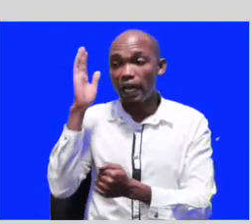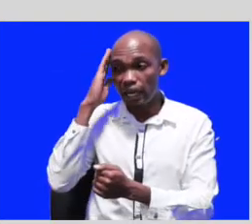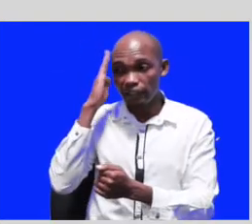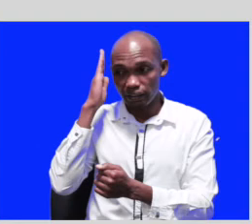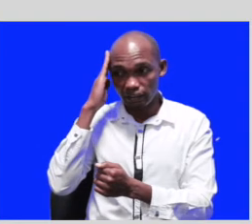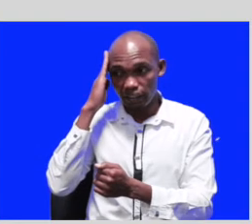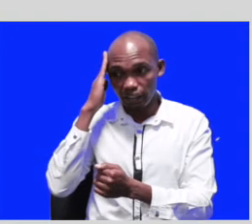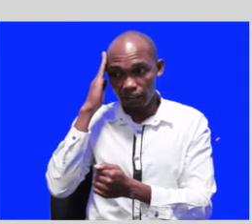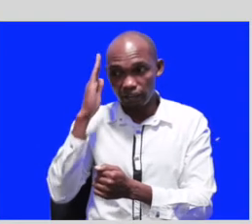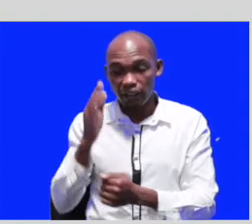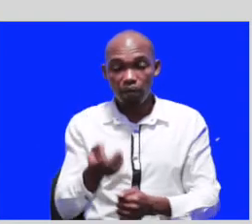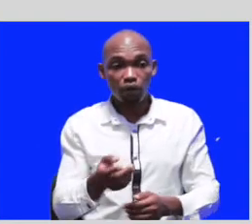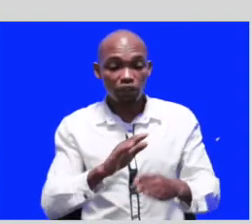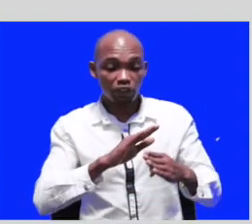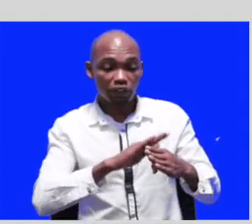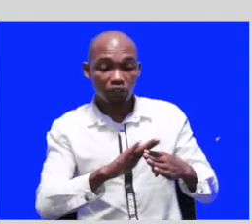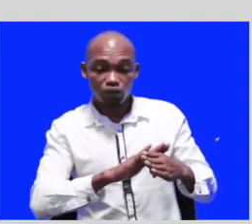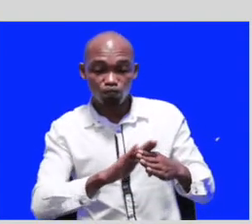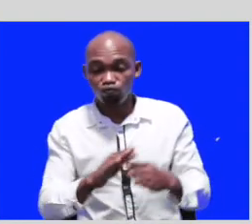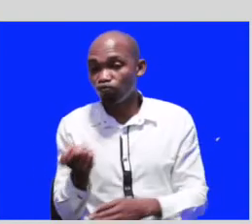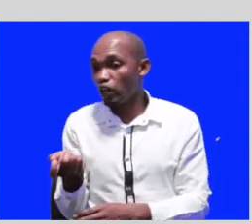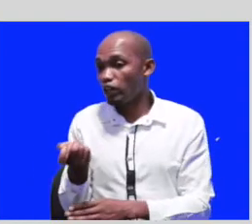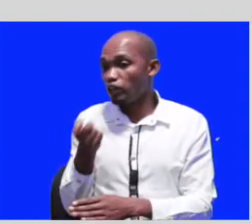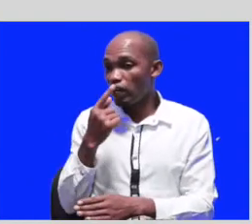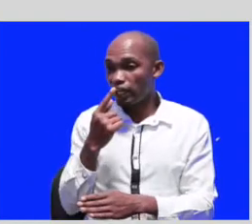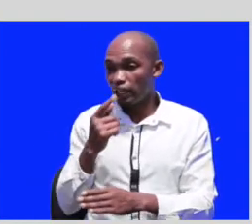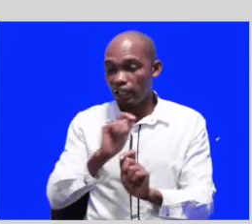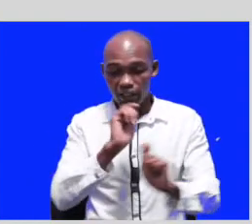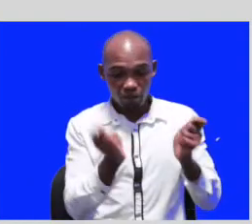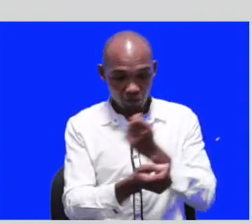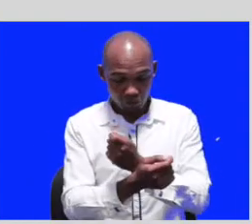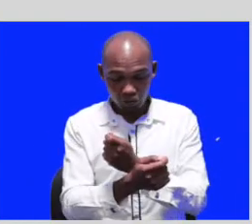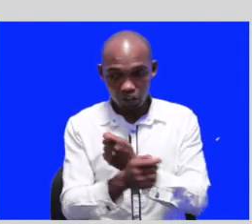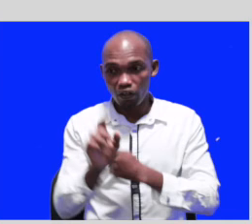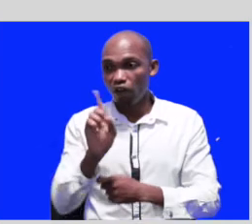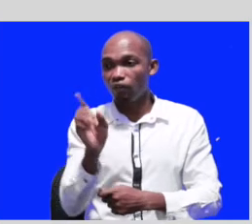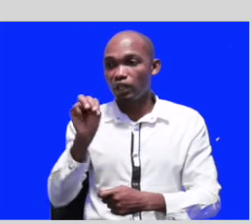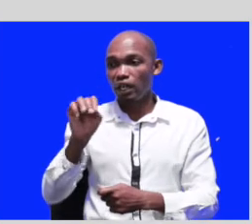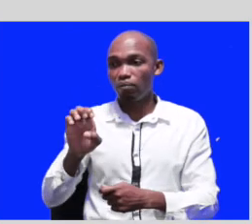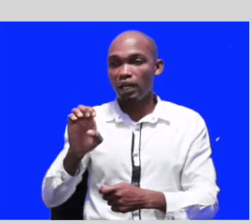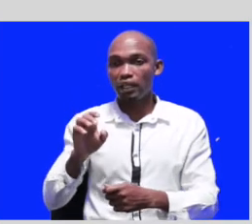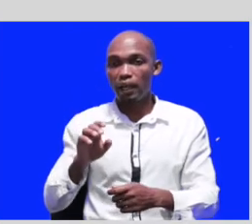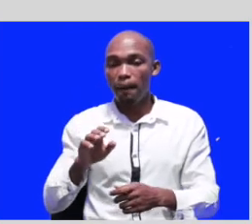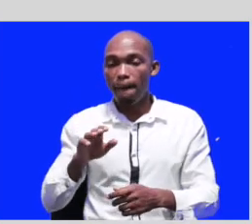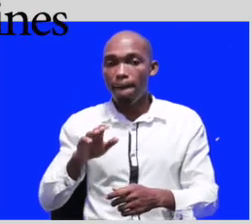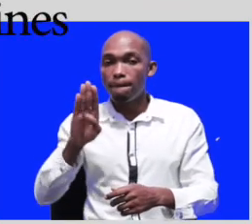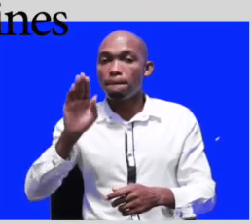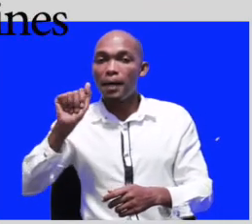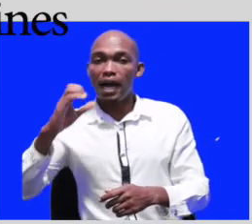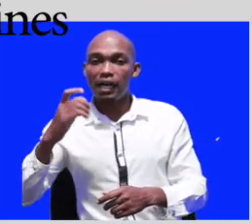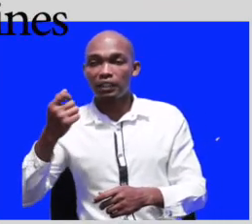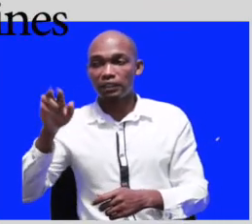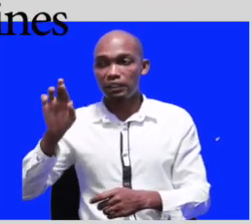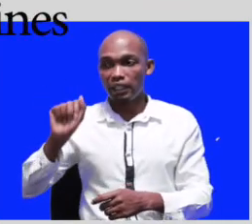about drug resistance and evolution of germs like bacteria and viruses, leading to new strains.